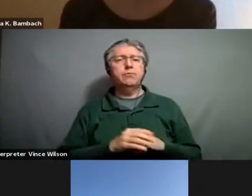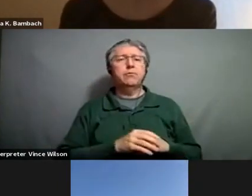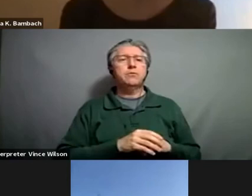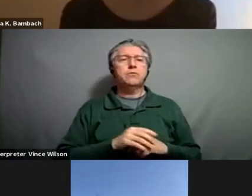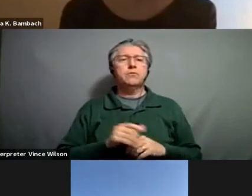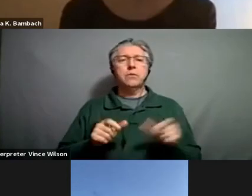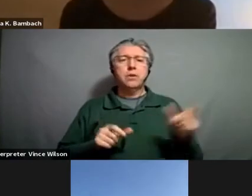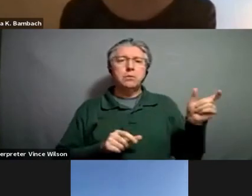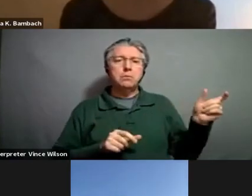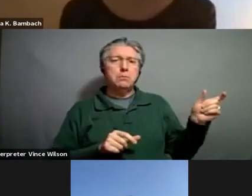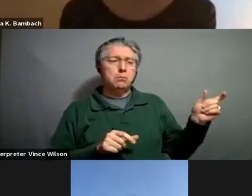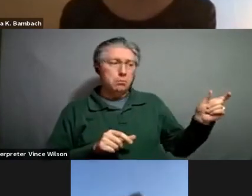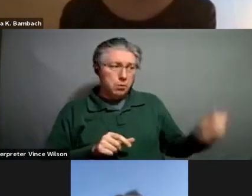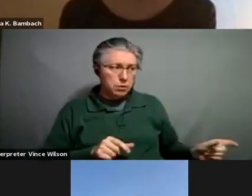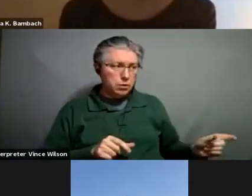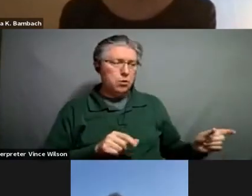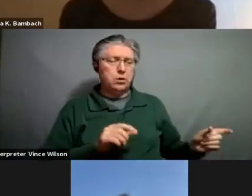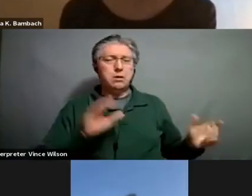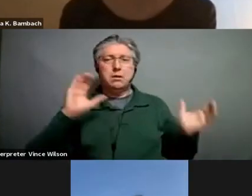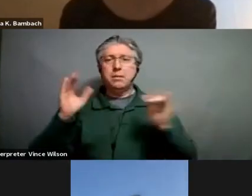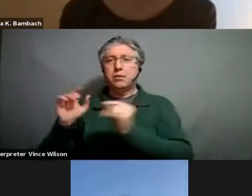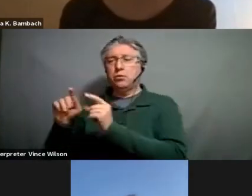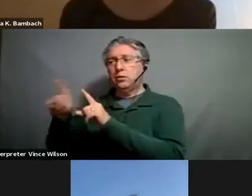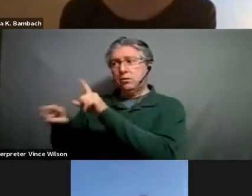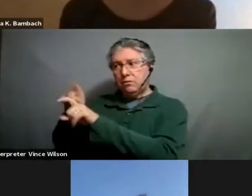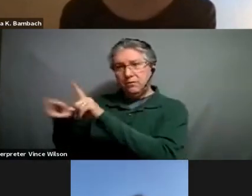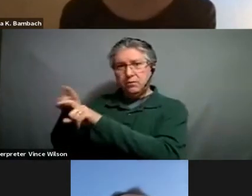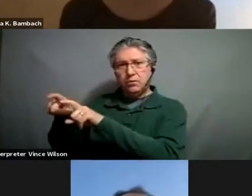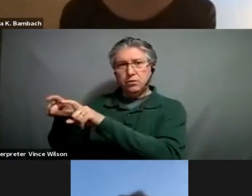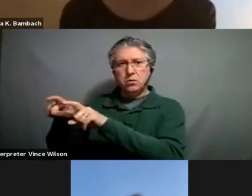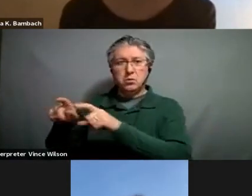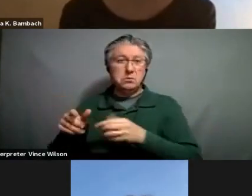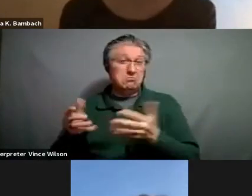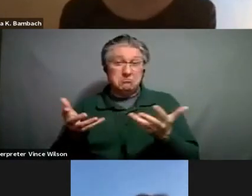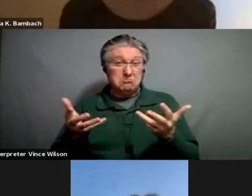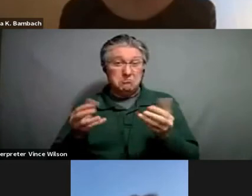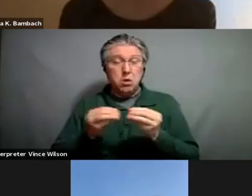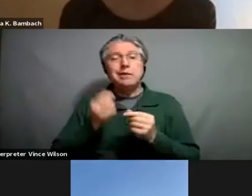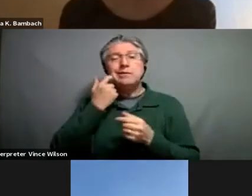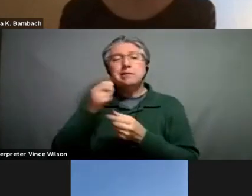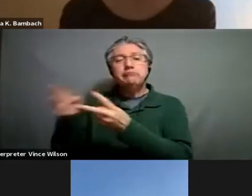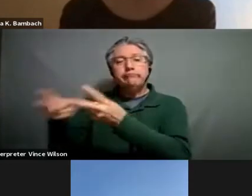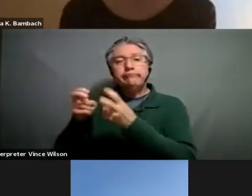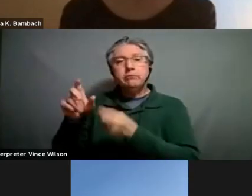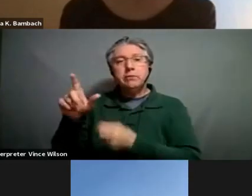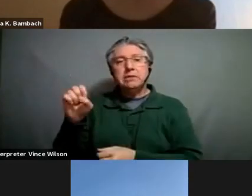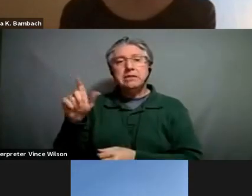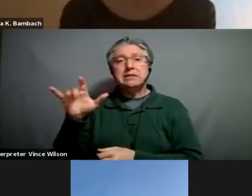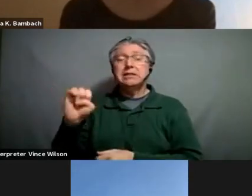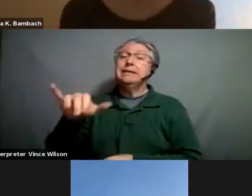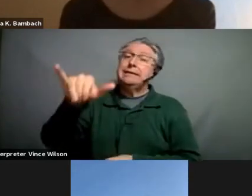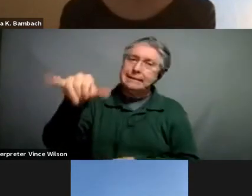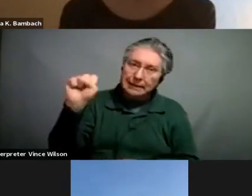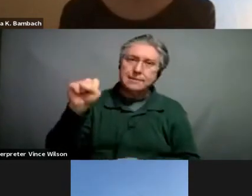you were doing the persona activity versus interviewing, but kind of anything else. And kind of going off of what Leslie said, you know, interviews